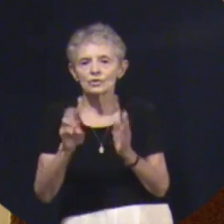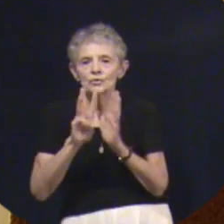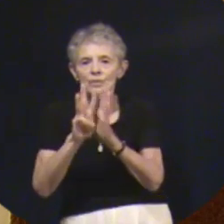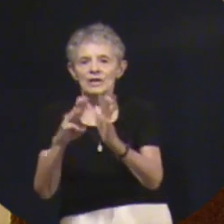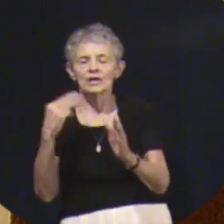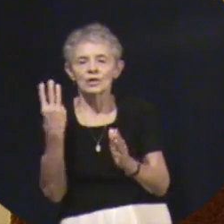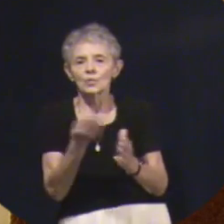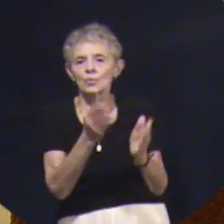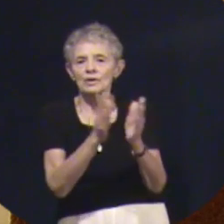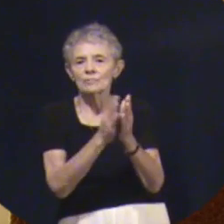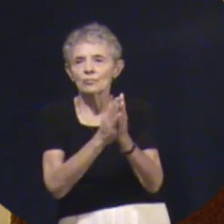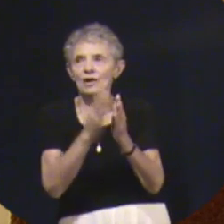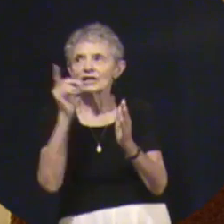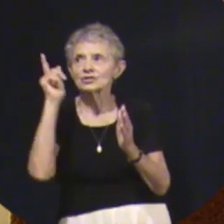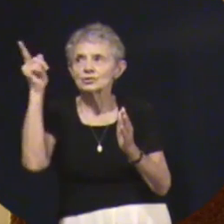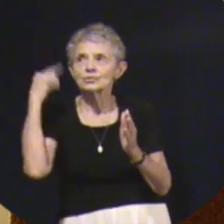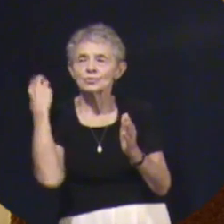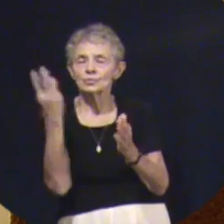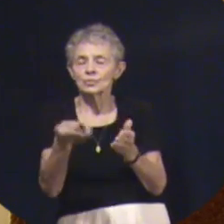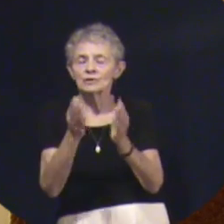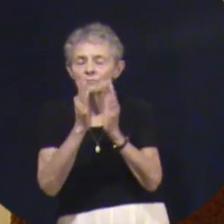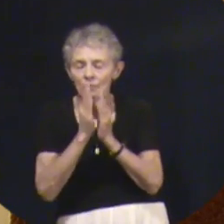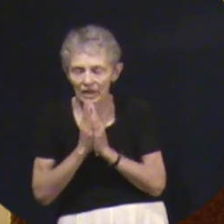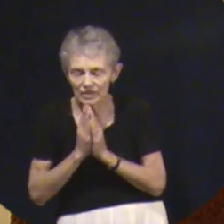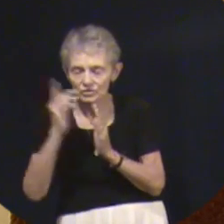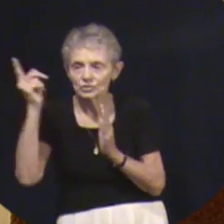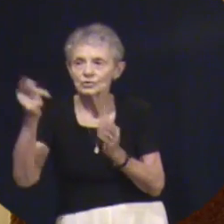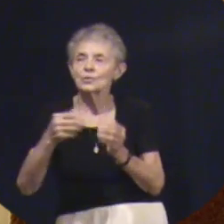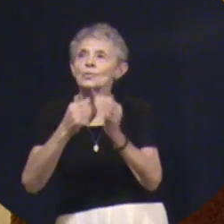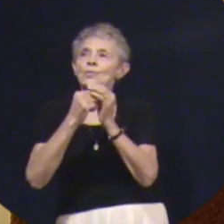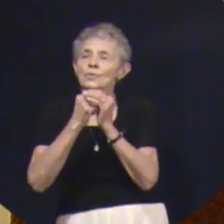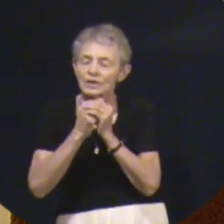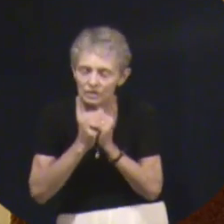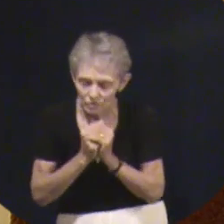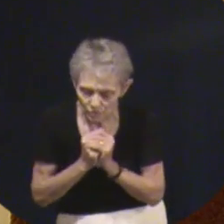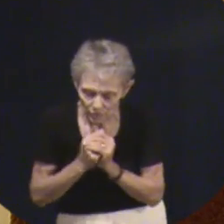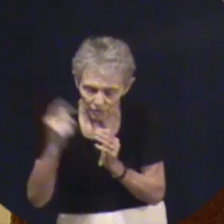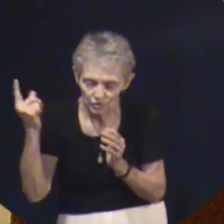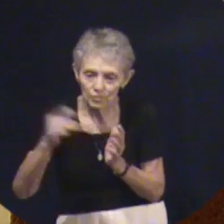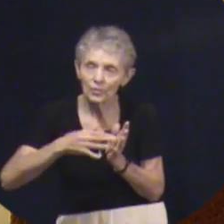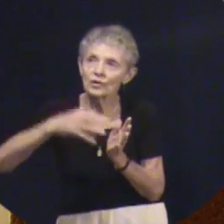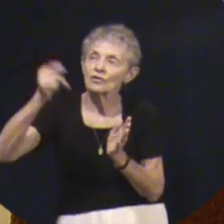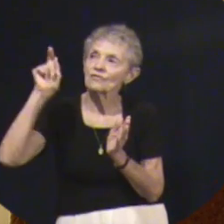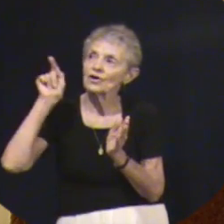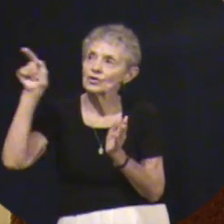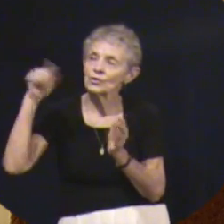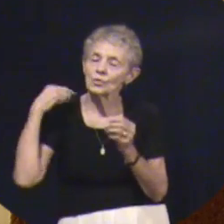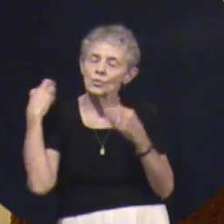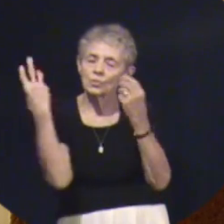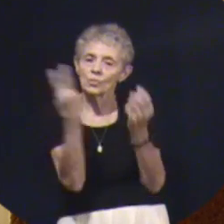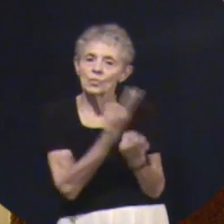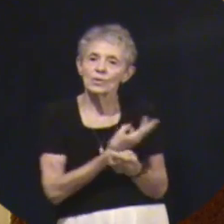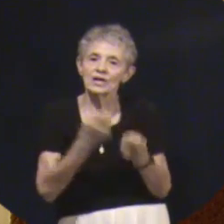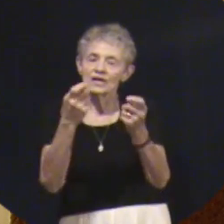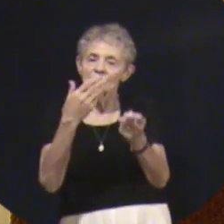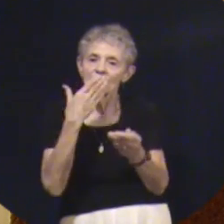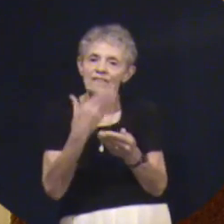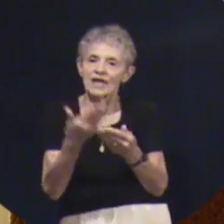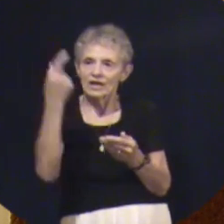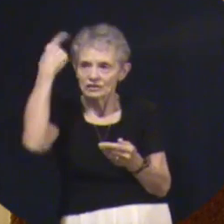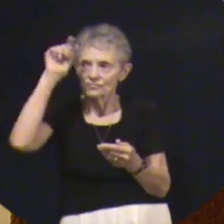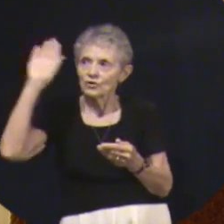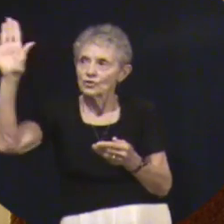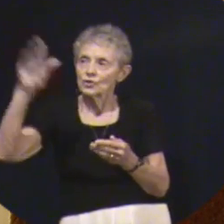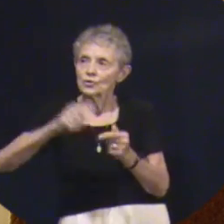We praise you, we bless you, we adore you, we glorify you. We give you thanks for your great